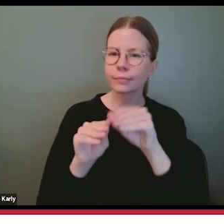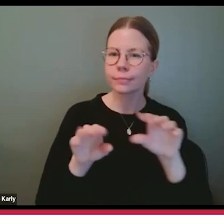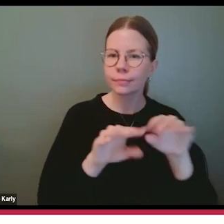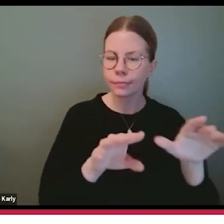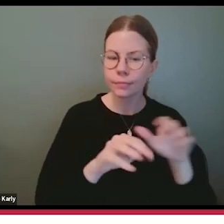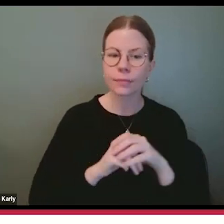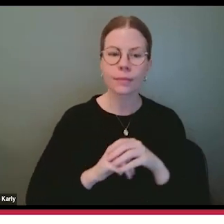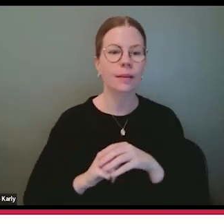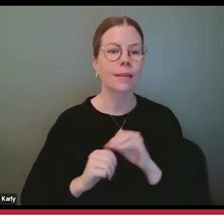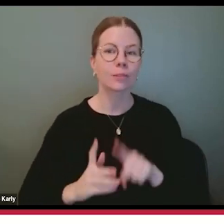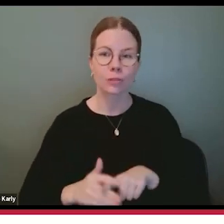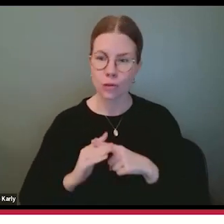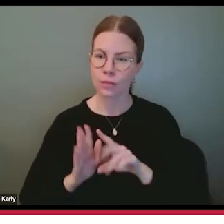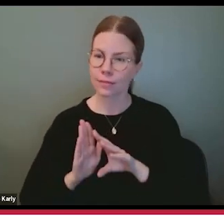the